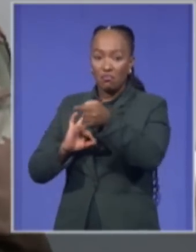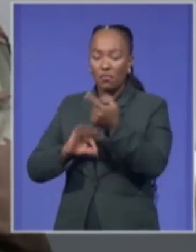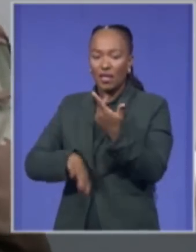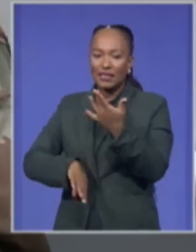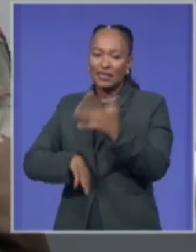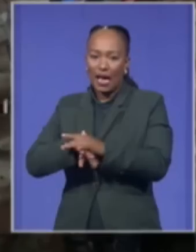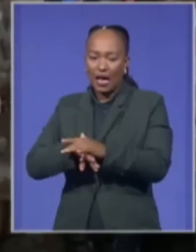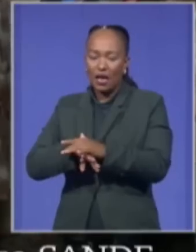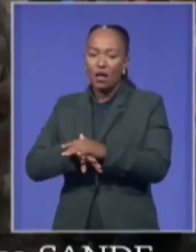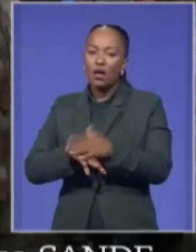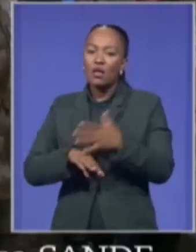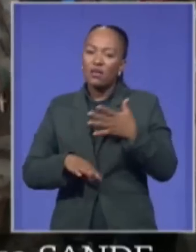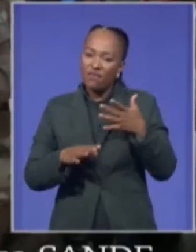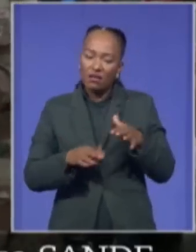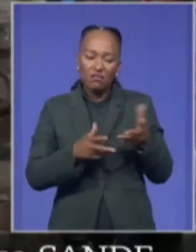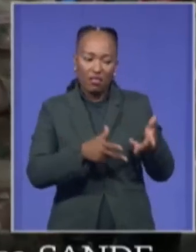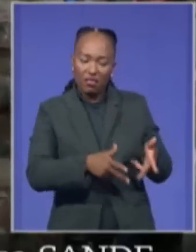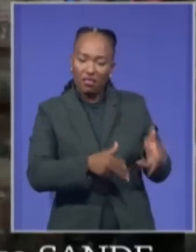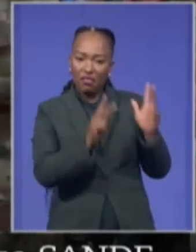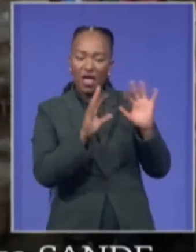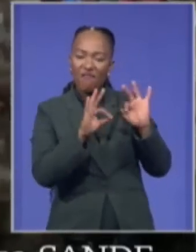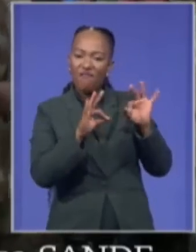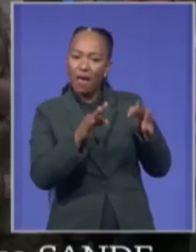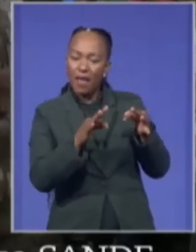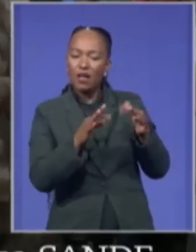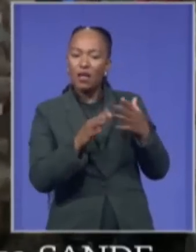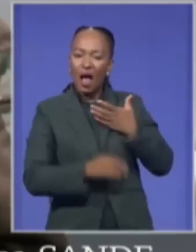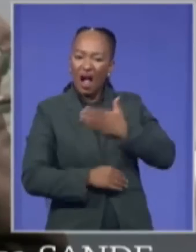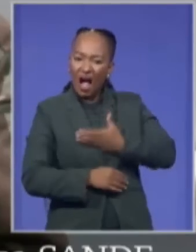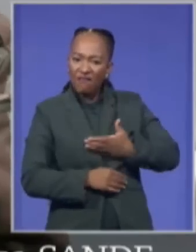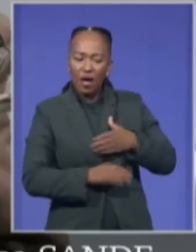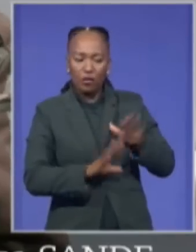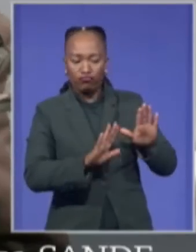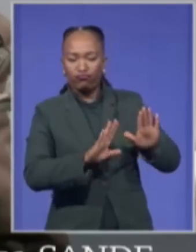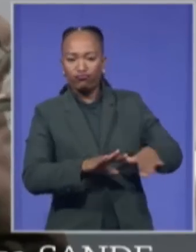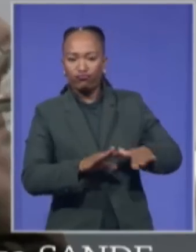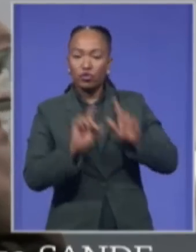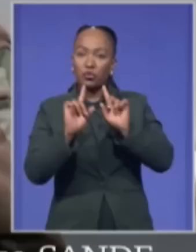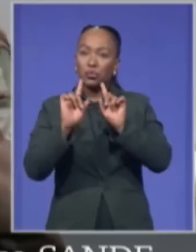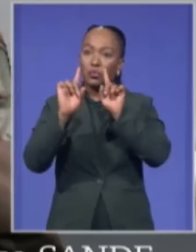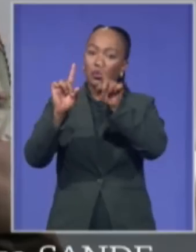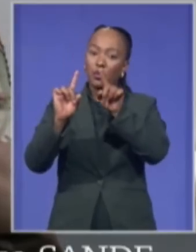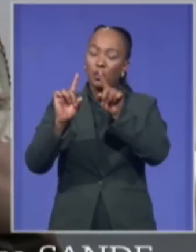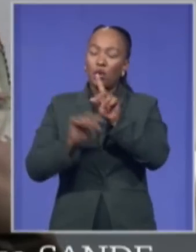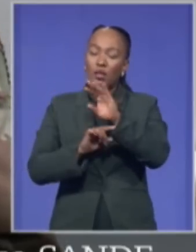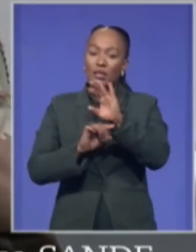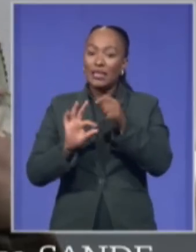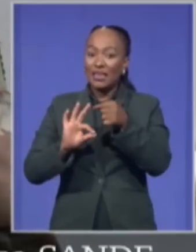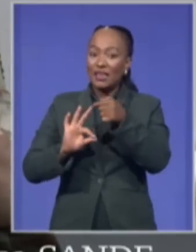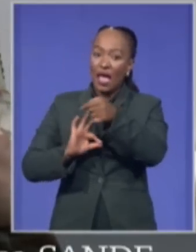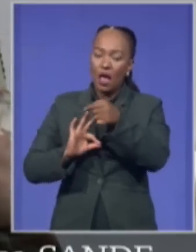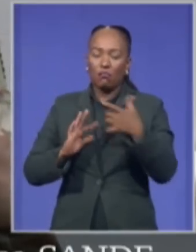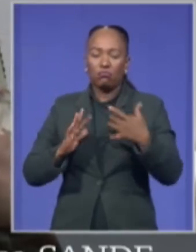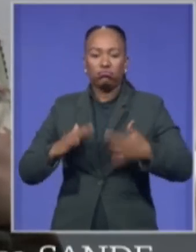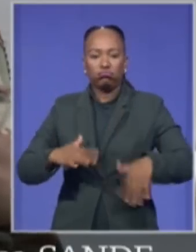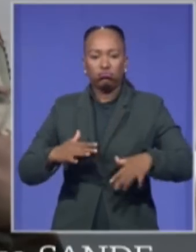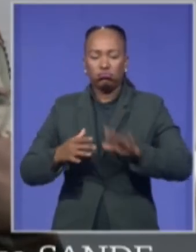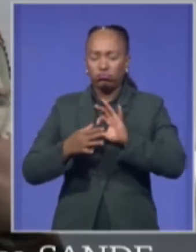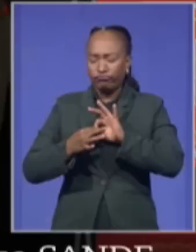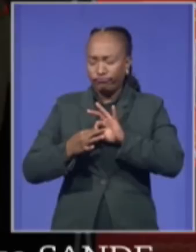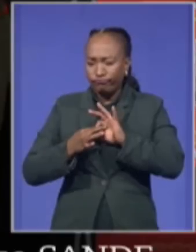their families and join the military to serve our country. Those guys were very disciplined and dedicated